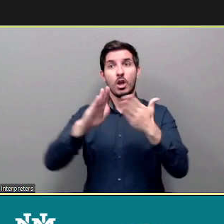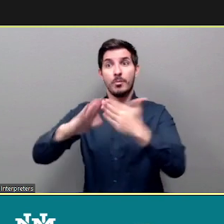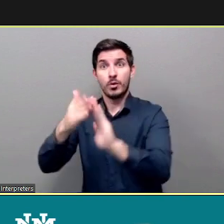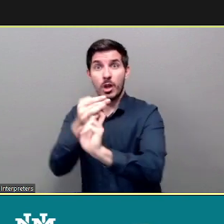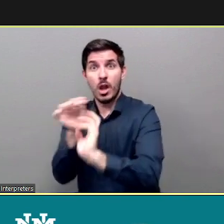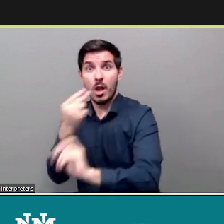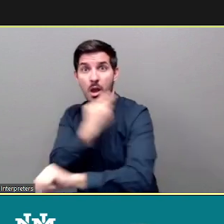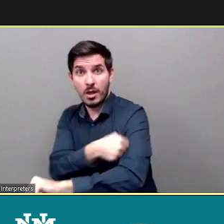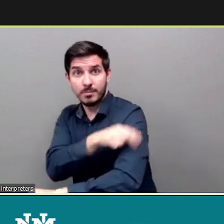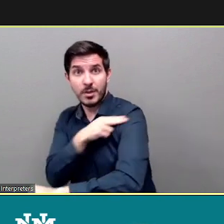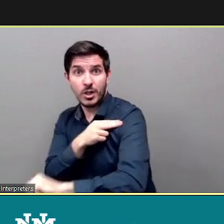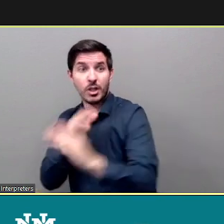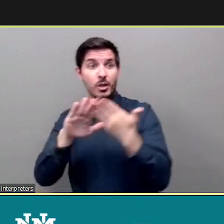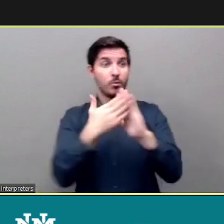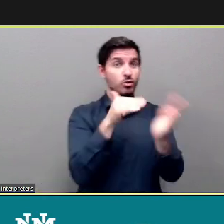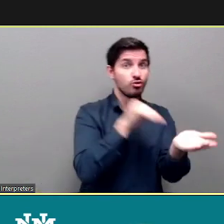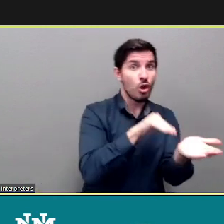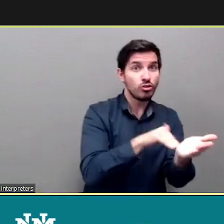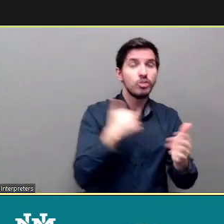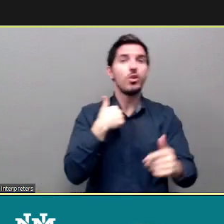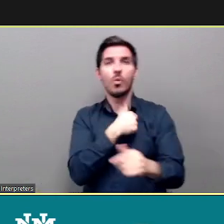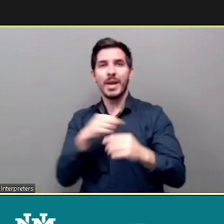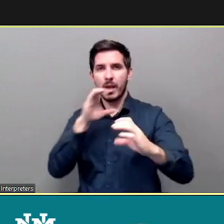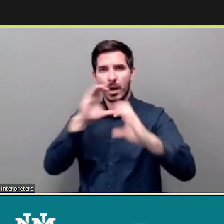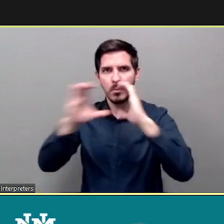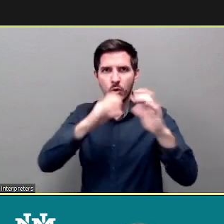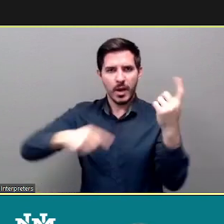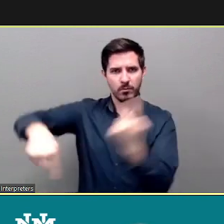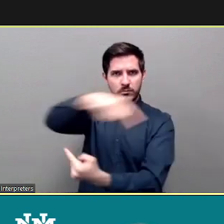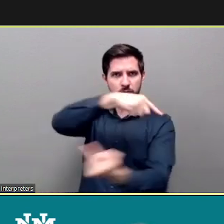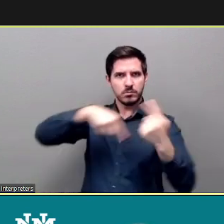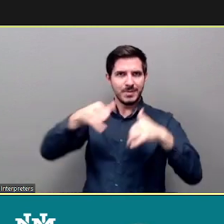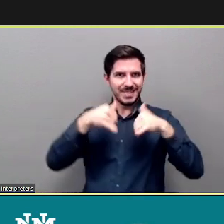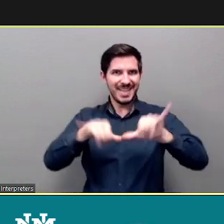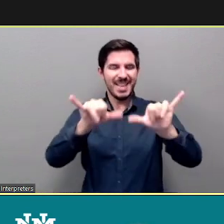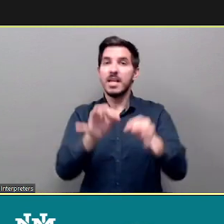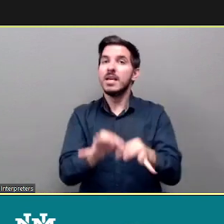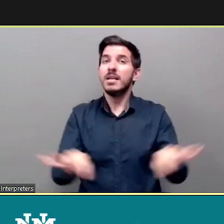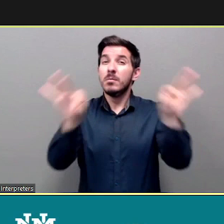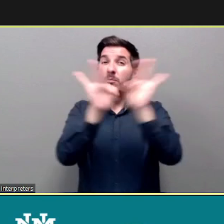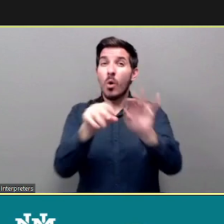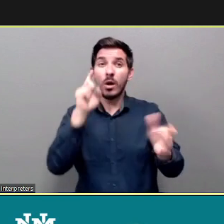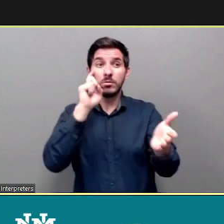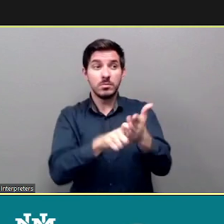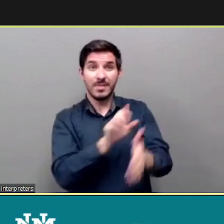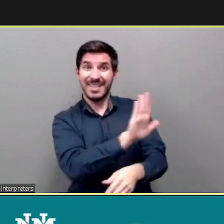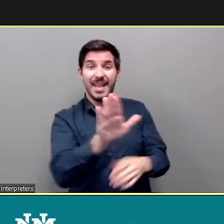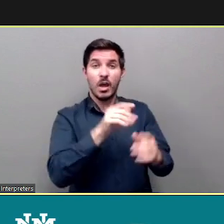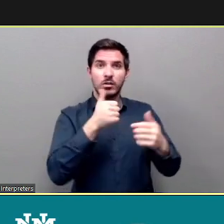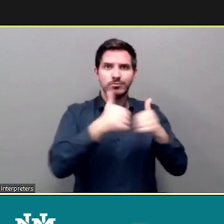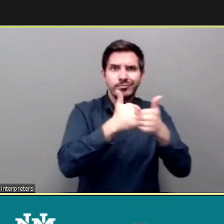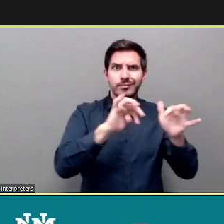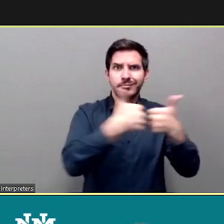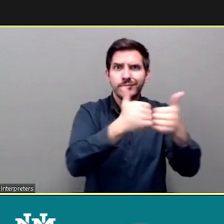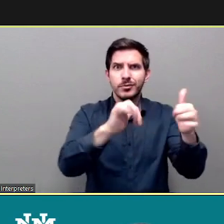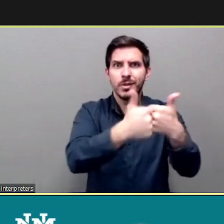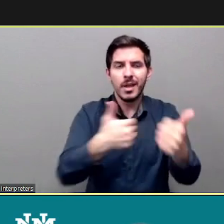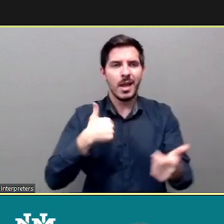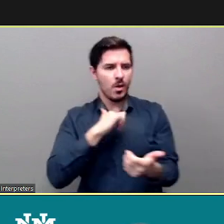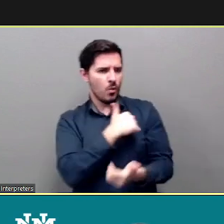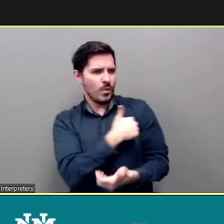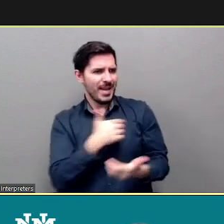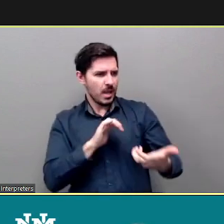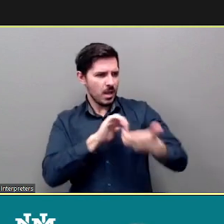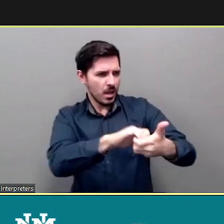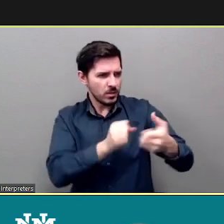community providers. It's important that we understand what challenges they are facing and see how we can assist them and how we can come together